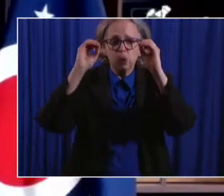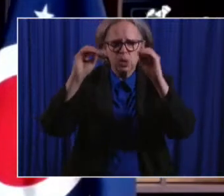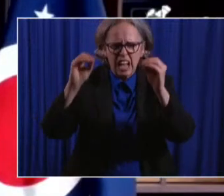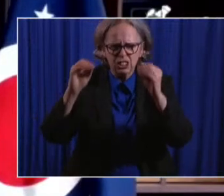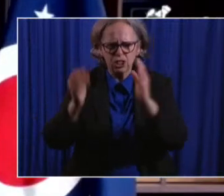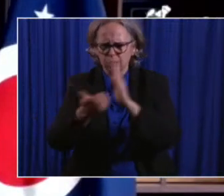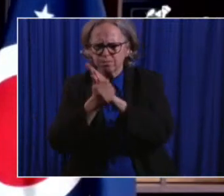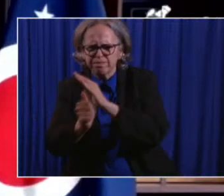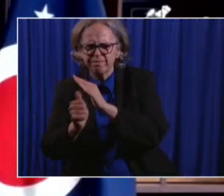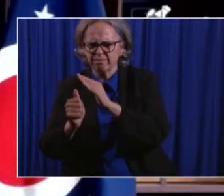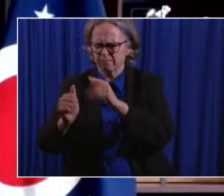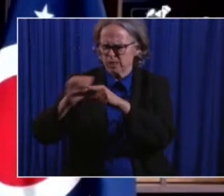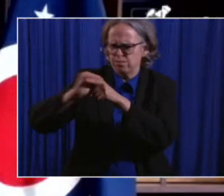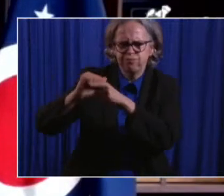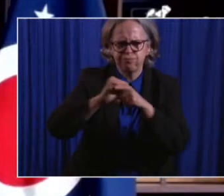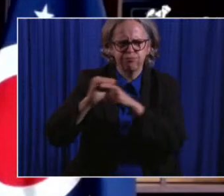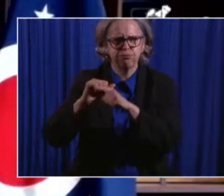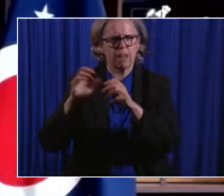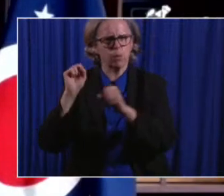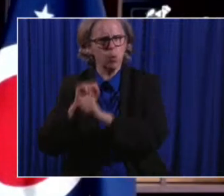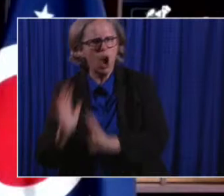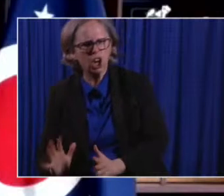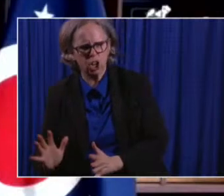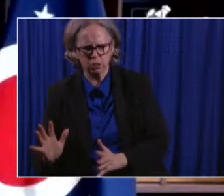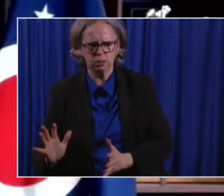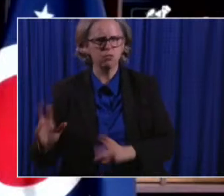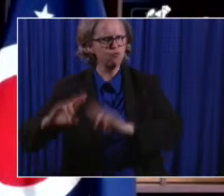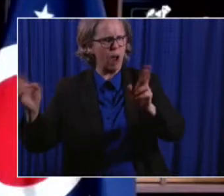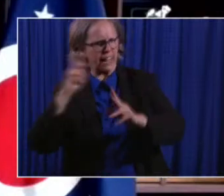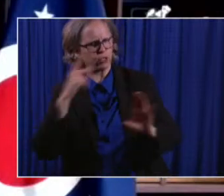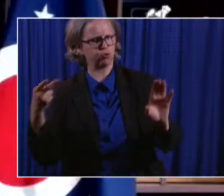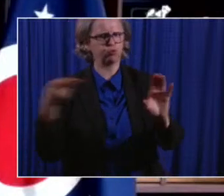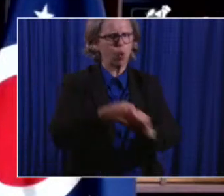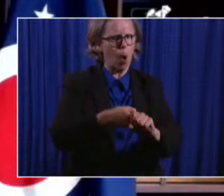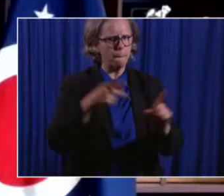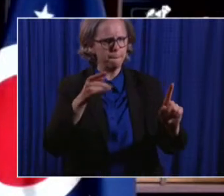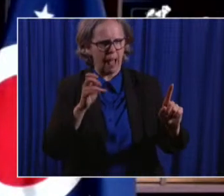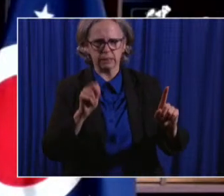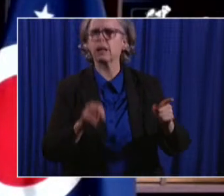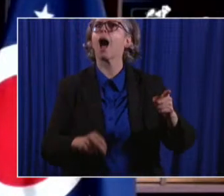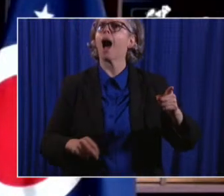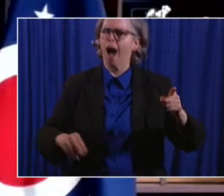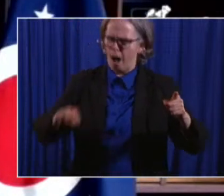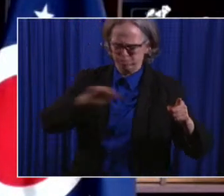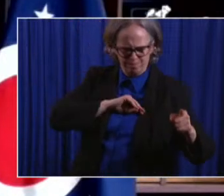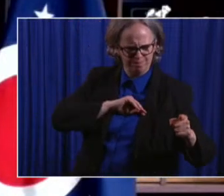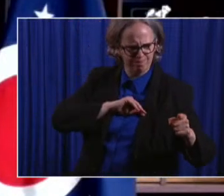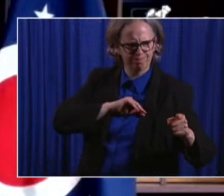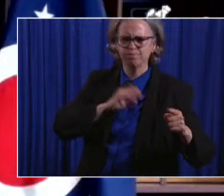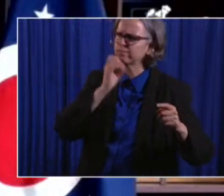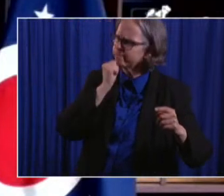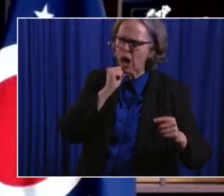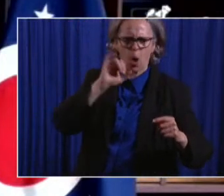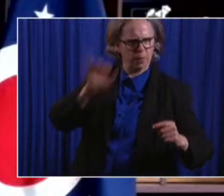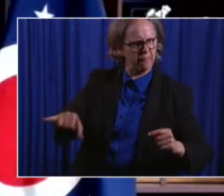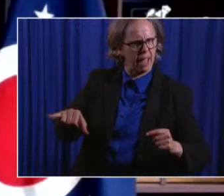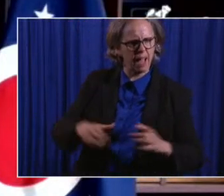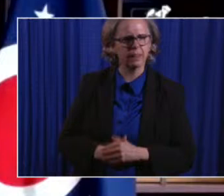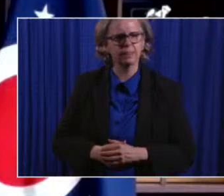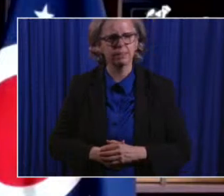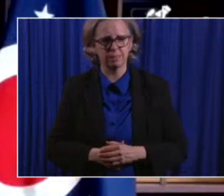Ohio work ethic. And I know that we're going to be able to provide those to Peloton. And in return, what we get from